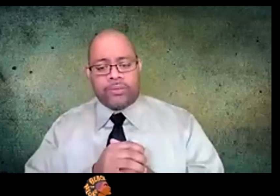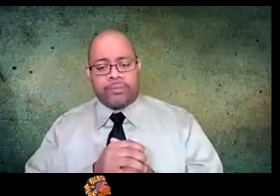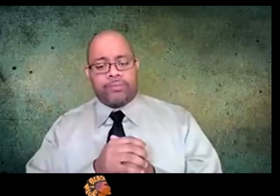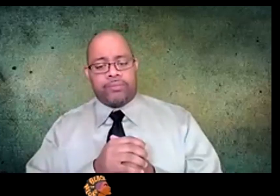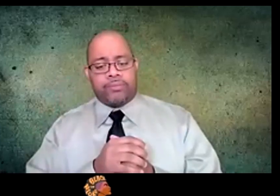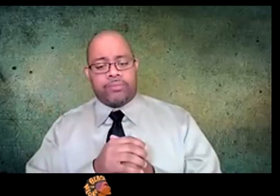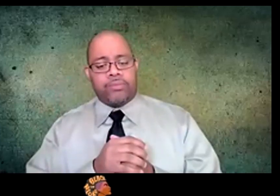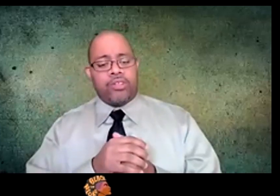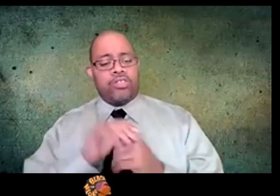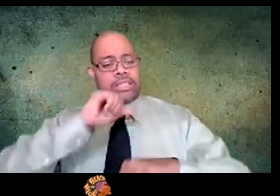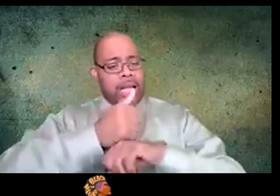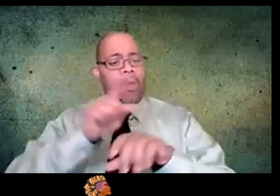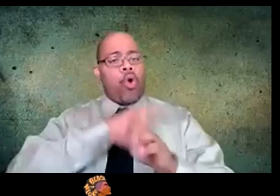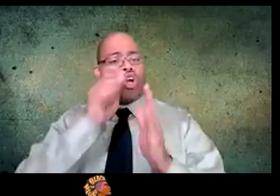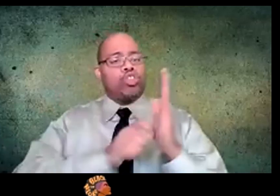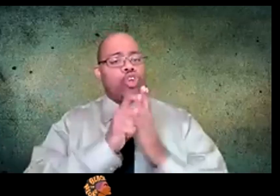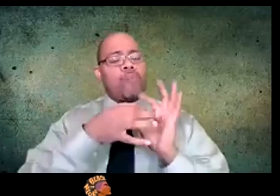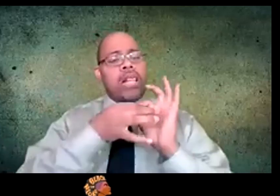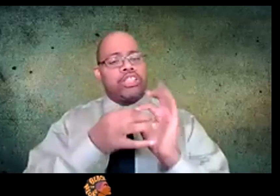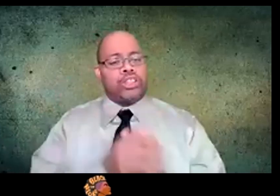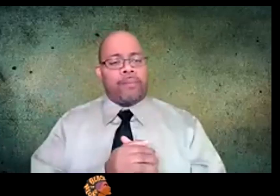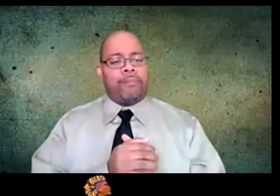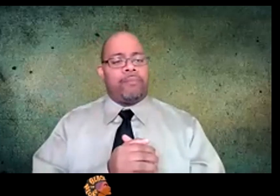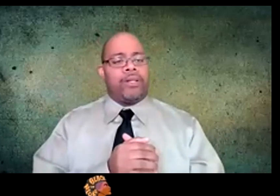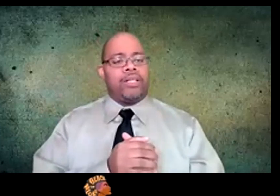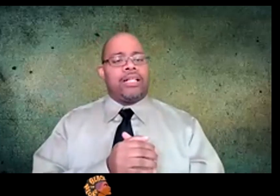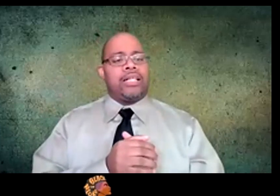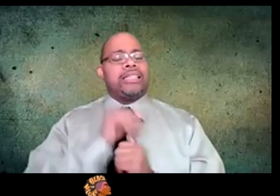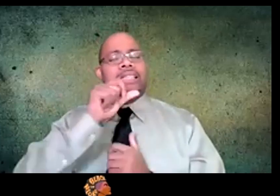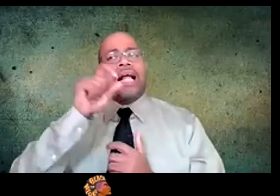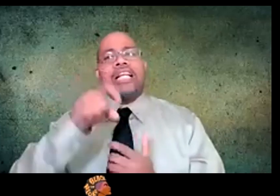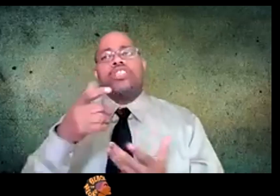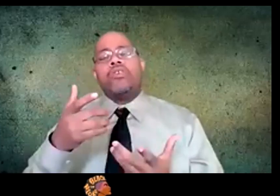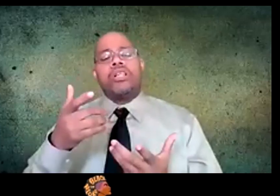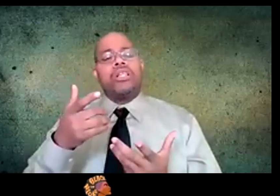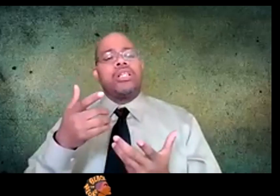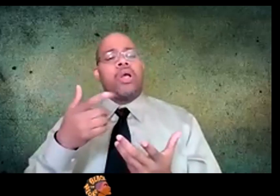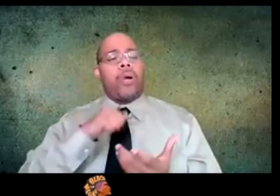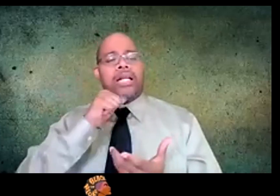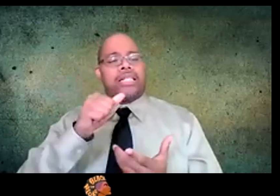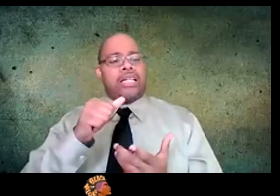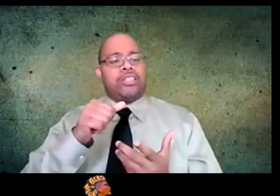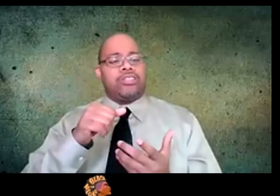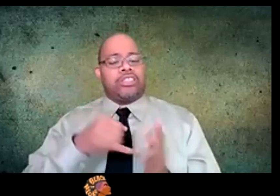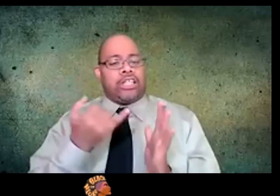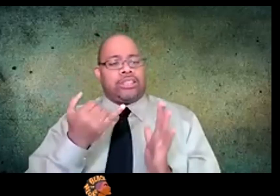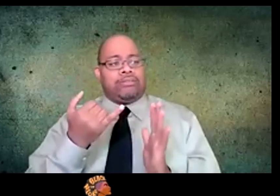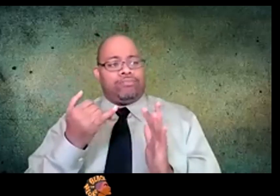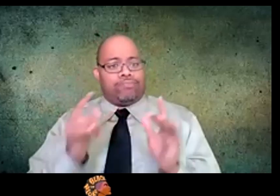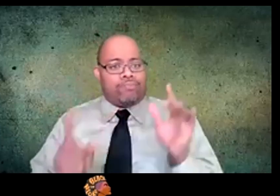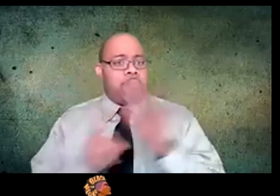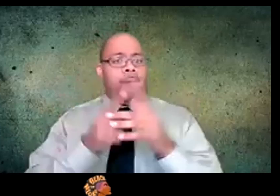establishing long-term relationships. I mean, this isn't necessarily, we can't necessarily snap our fingers and